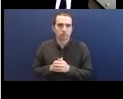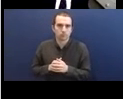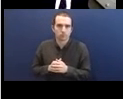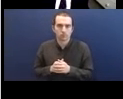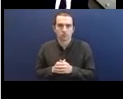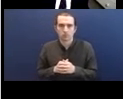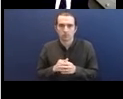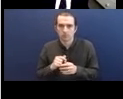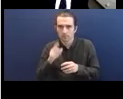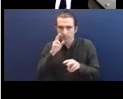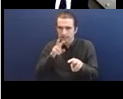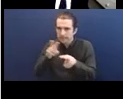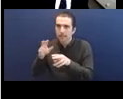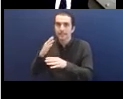activities.